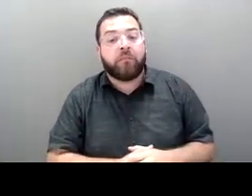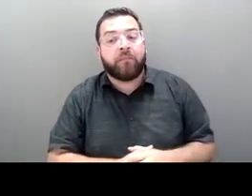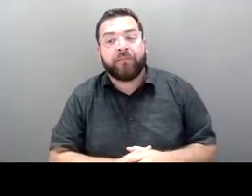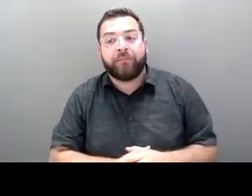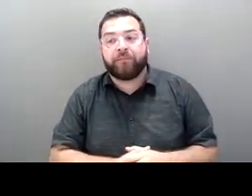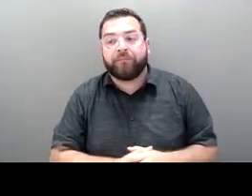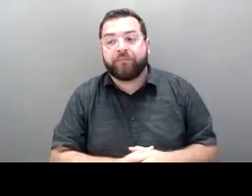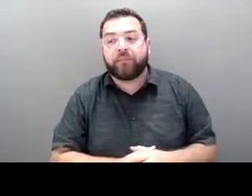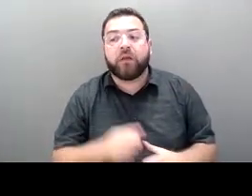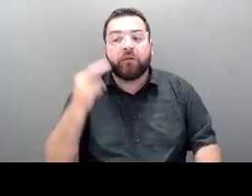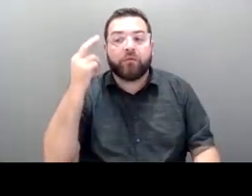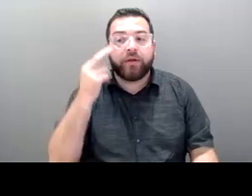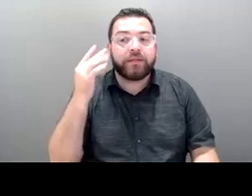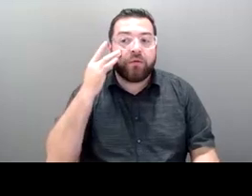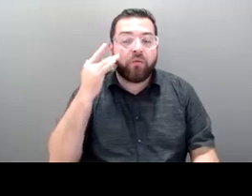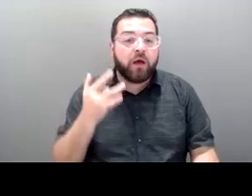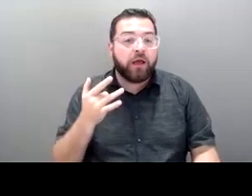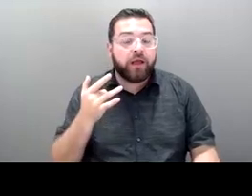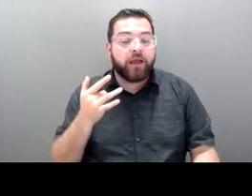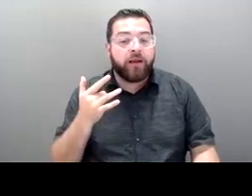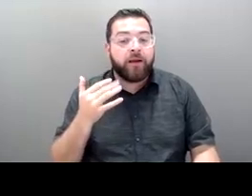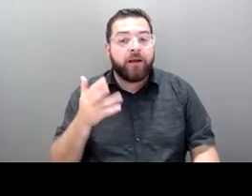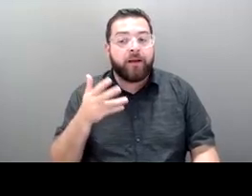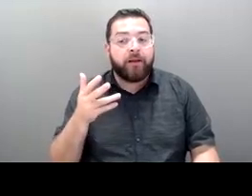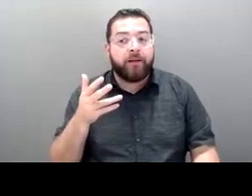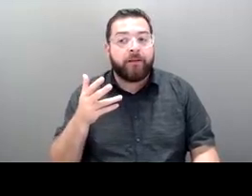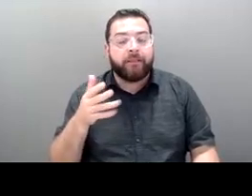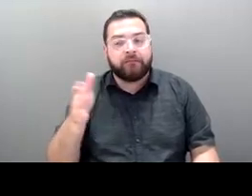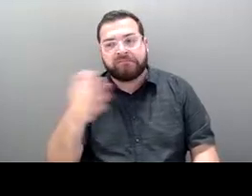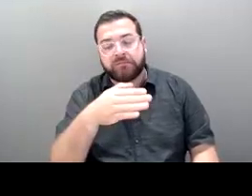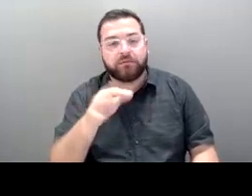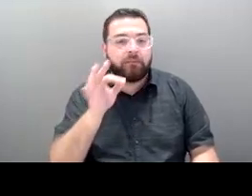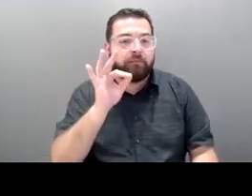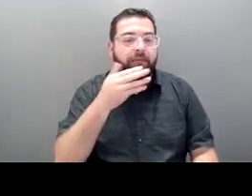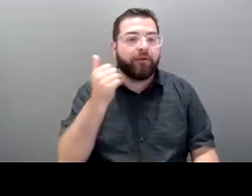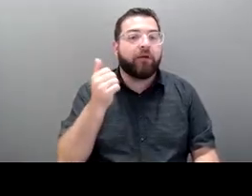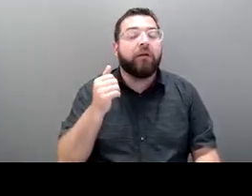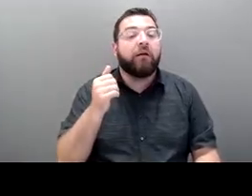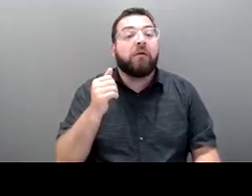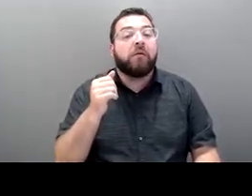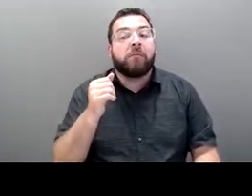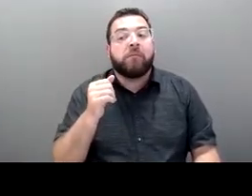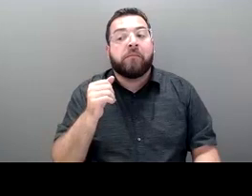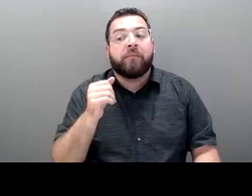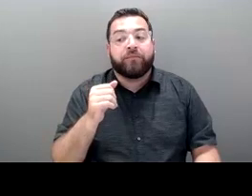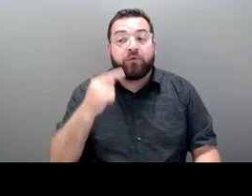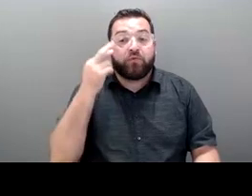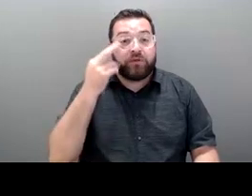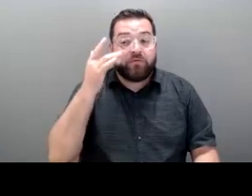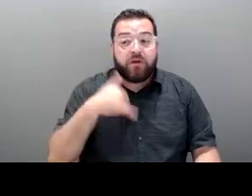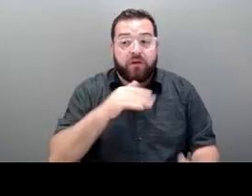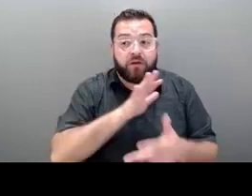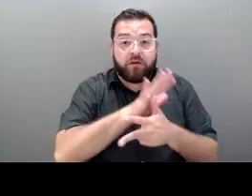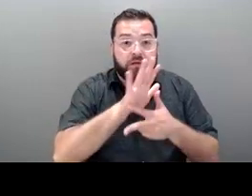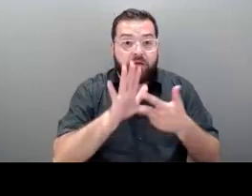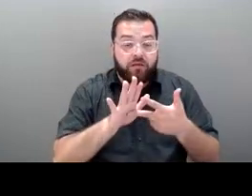go away? The reason why, so much better. The reason why just these 3 that look all funny in this